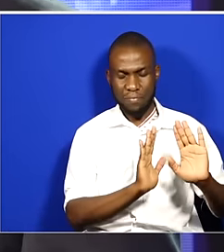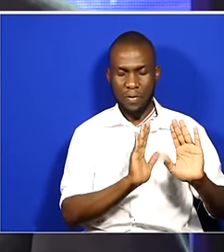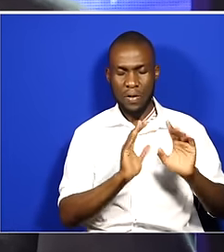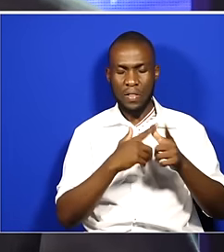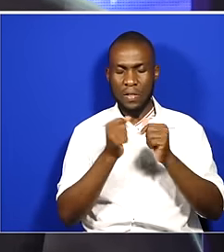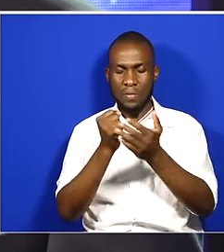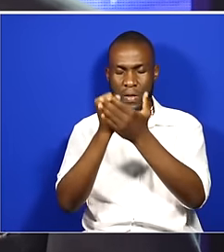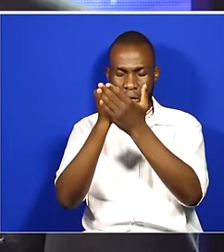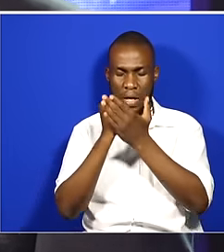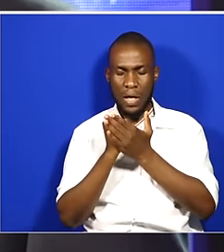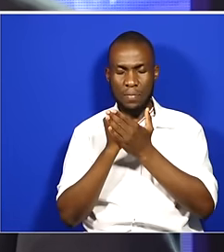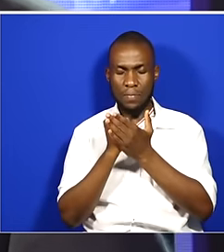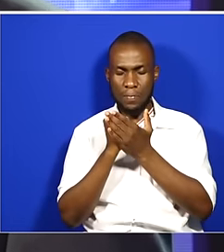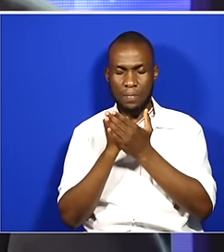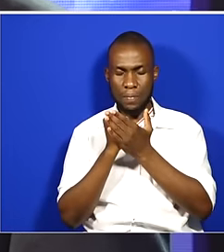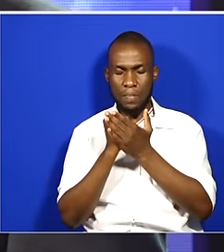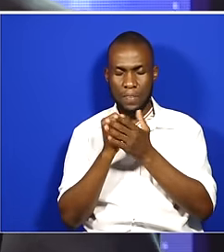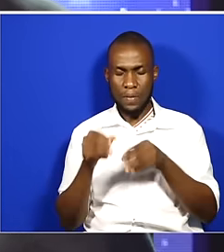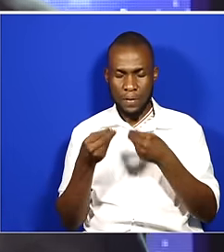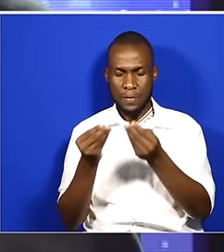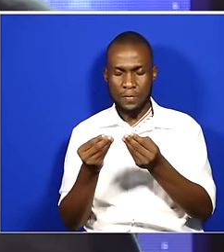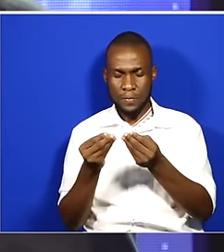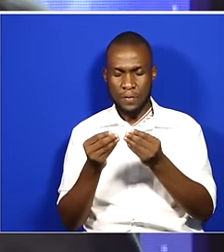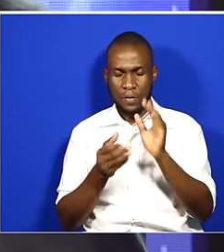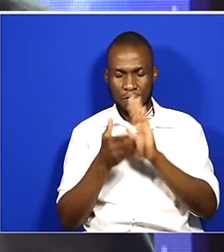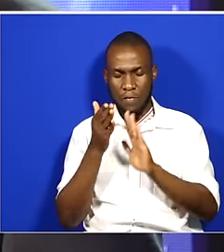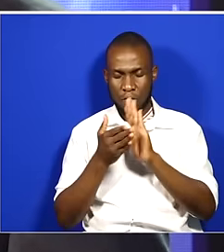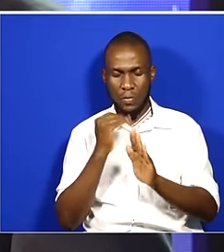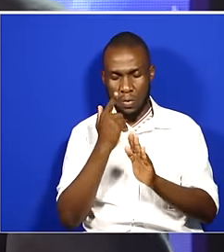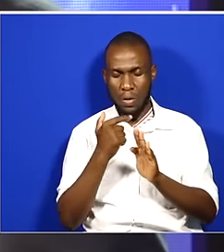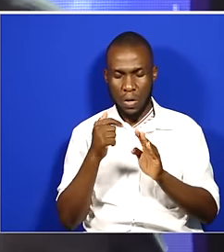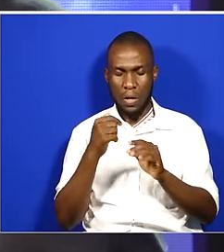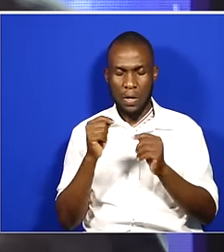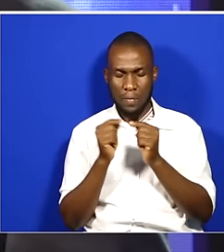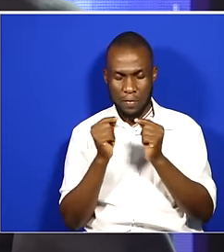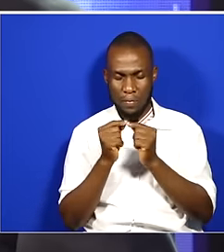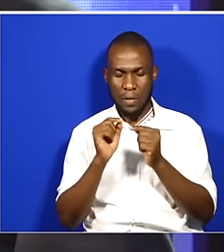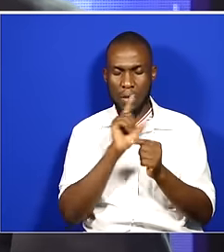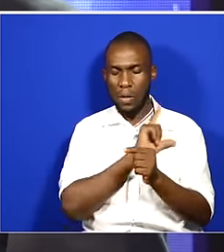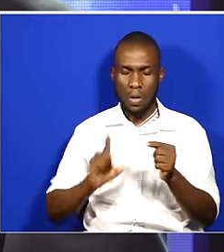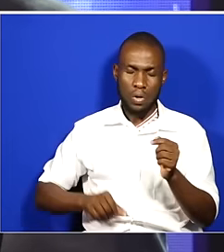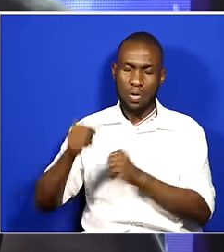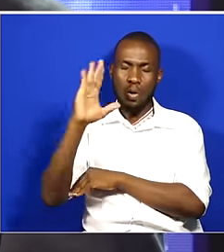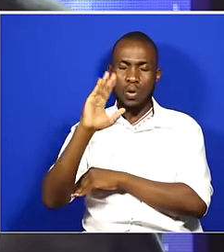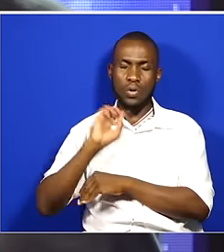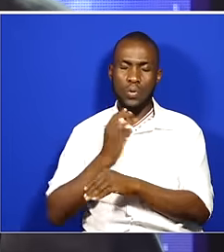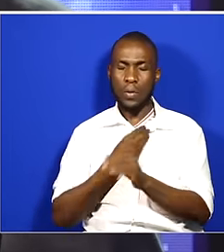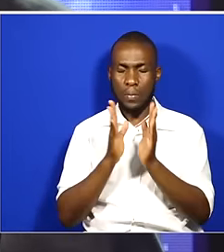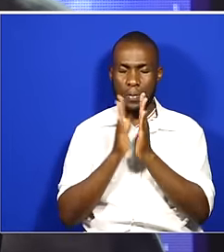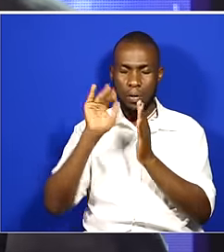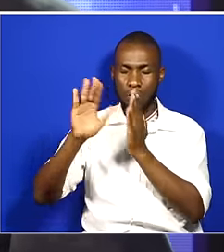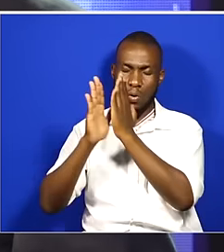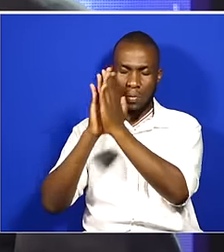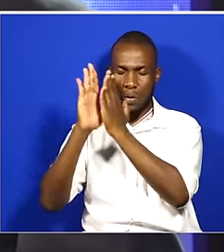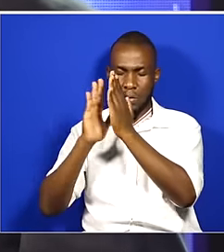and that help will be provided very, very quickly for those who have been hurt. Lord God, we want to thank you for your presence today,